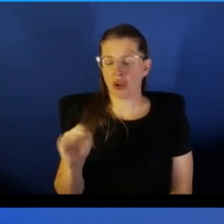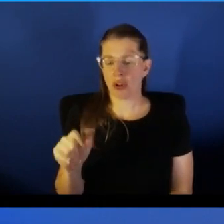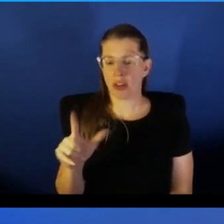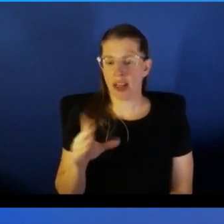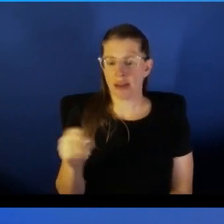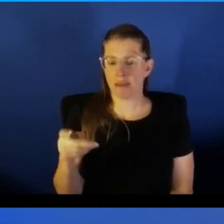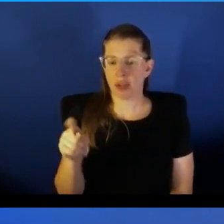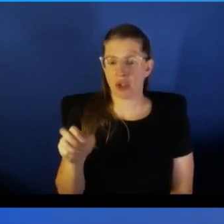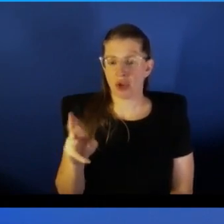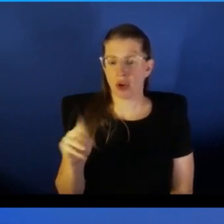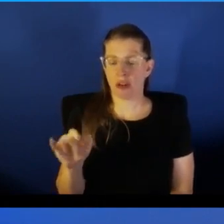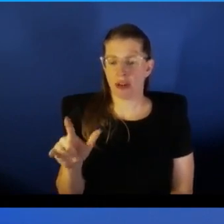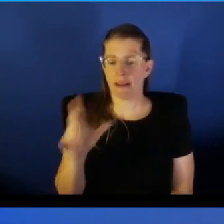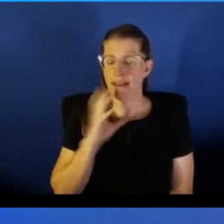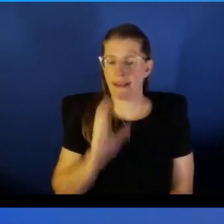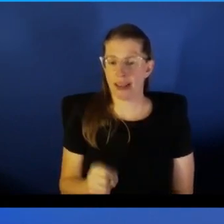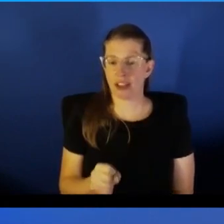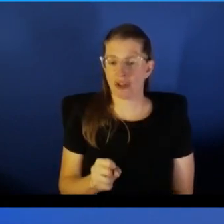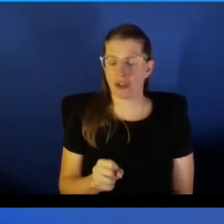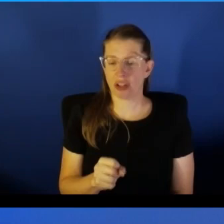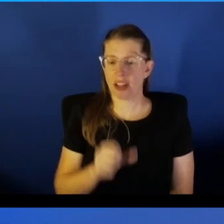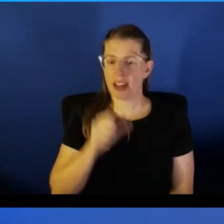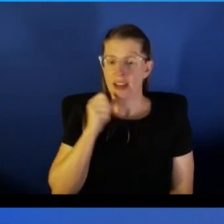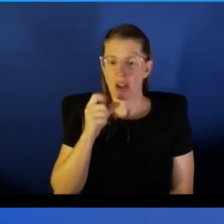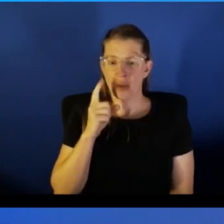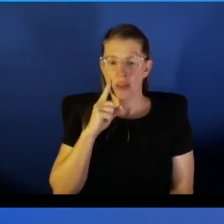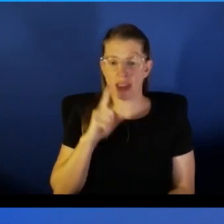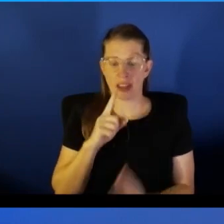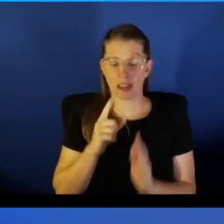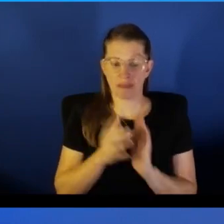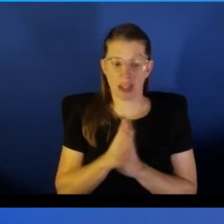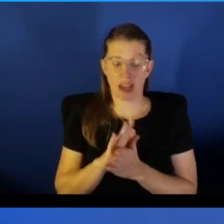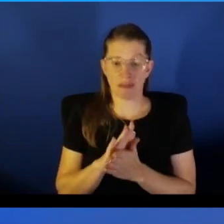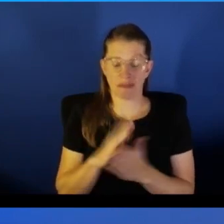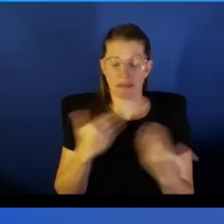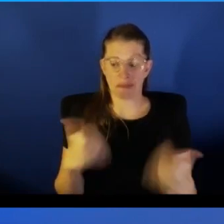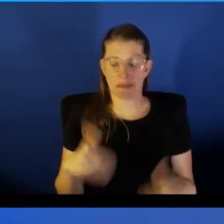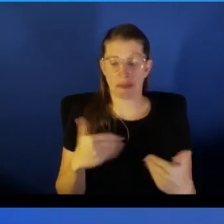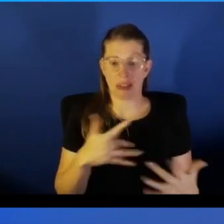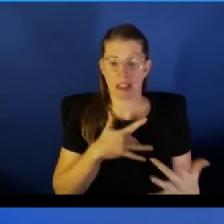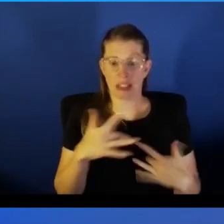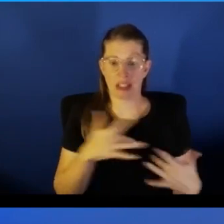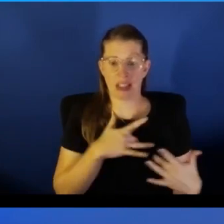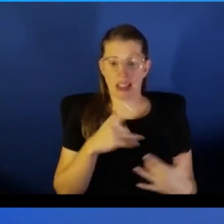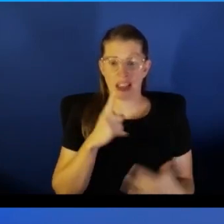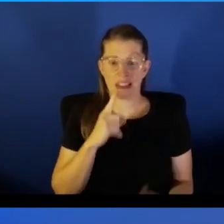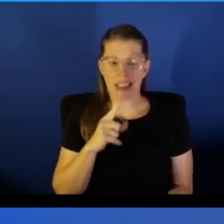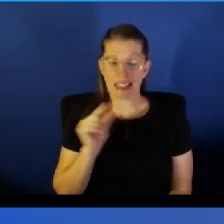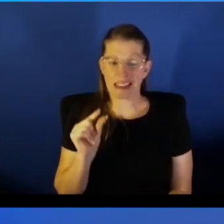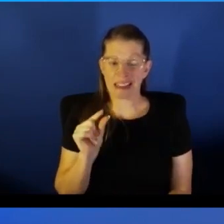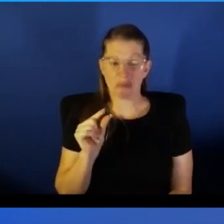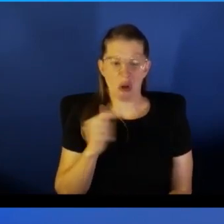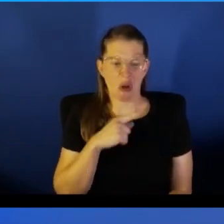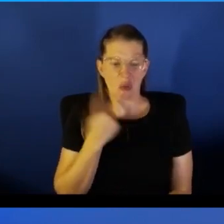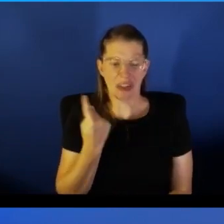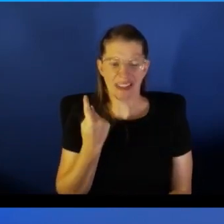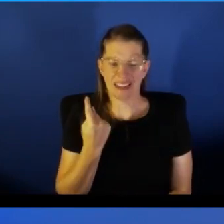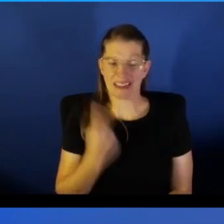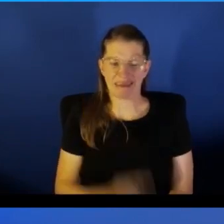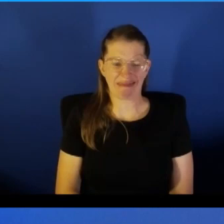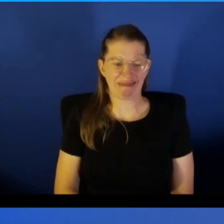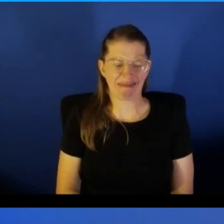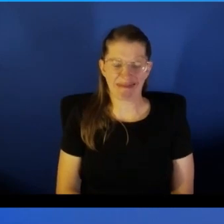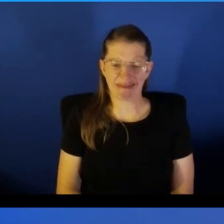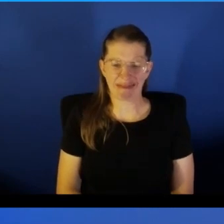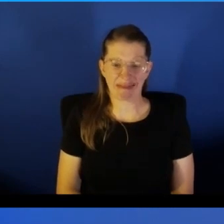about that. Sure. But I don't think you should be getting too concerned because I think it's a very tiny risk. Okay. In terms of increasing